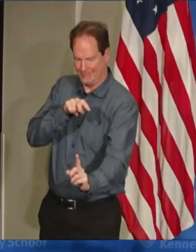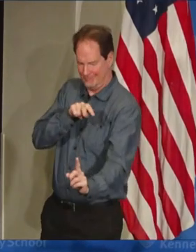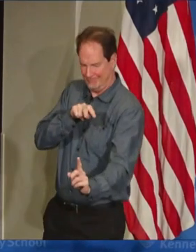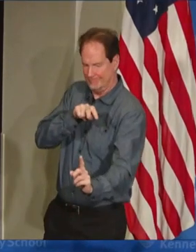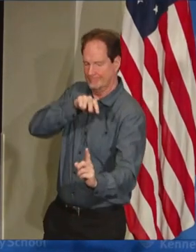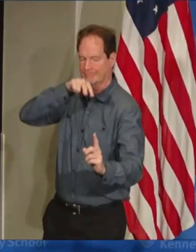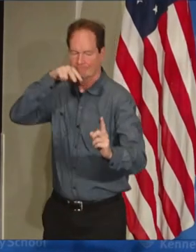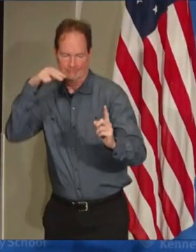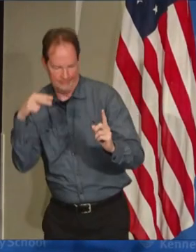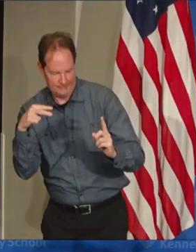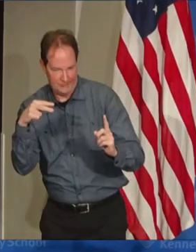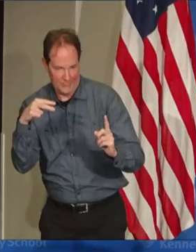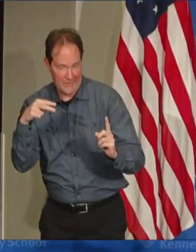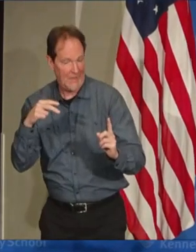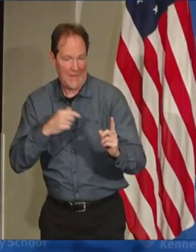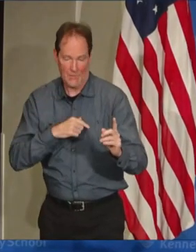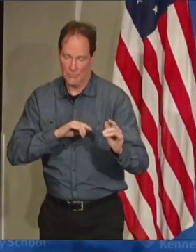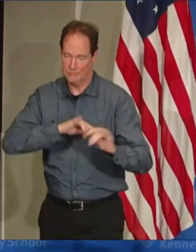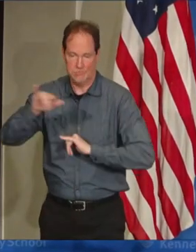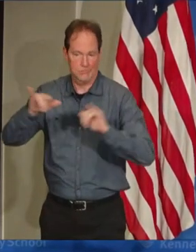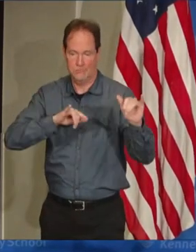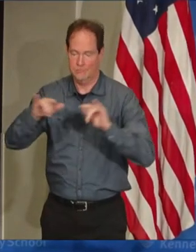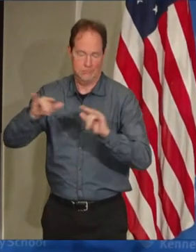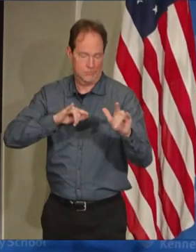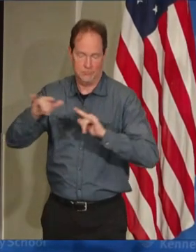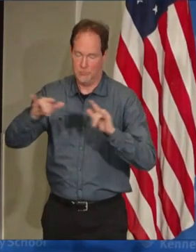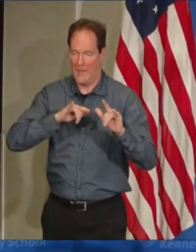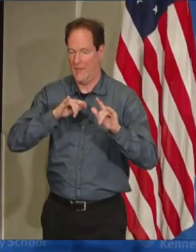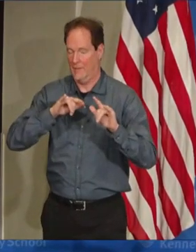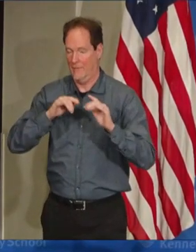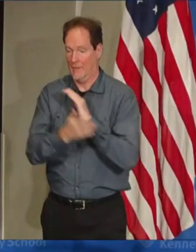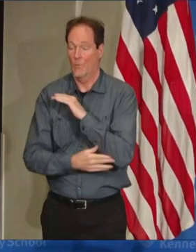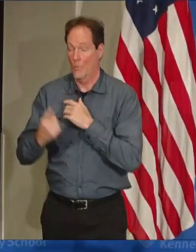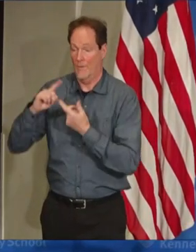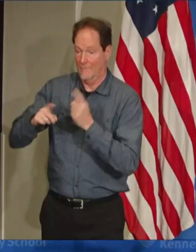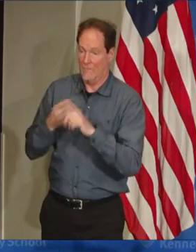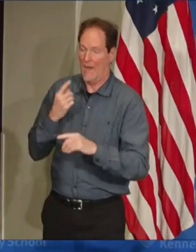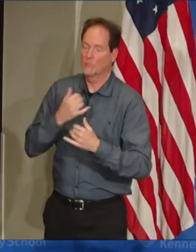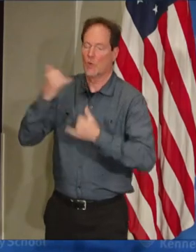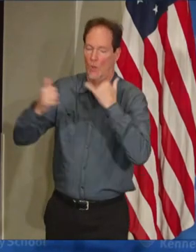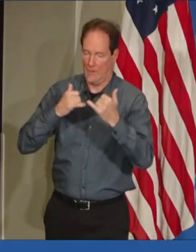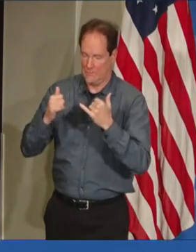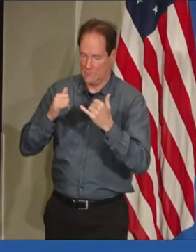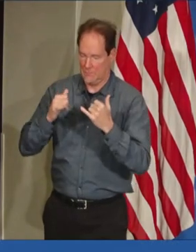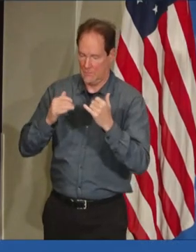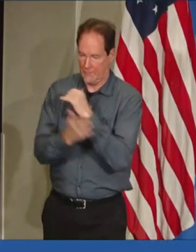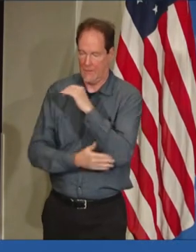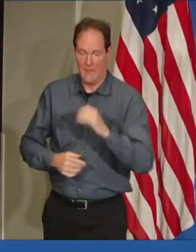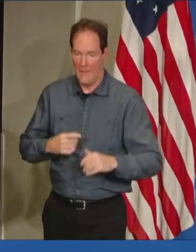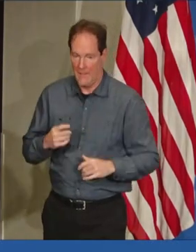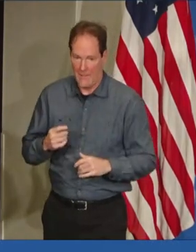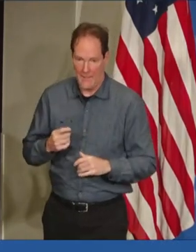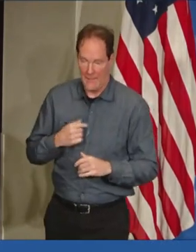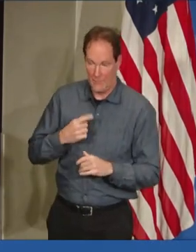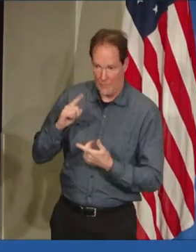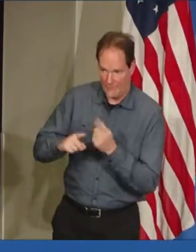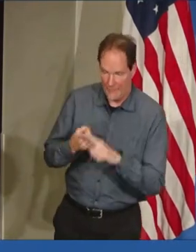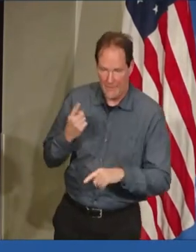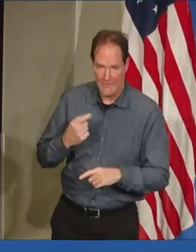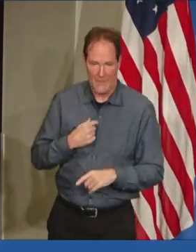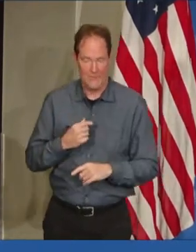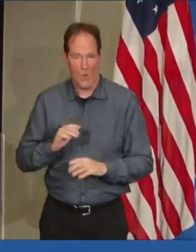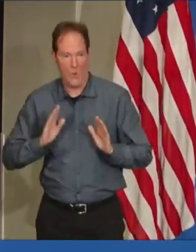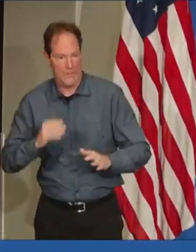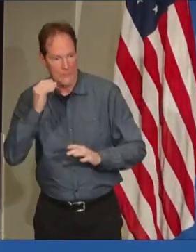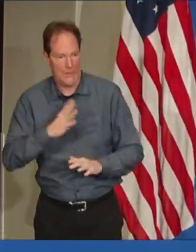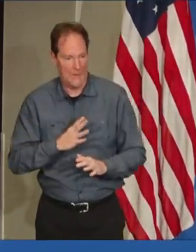I was calling all over the country, and I called this one friend of ours, and she said, oh, we've got this great guy here. I didn't know Tom